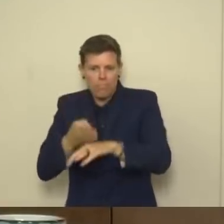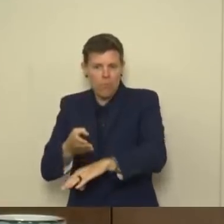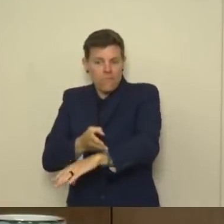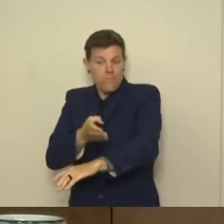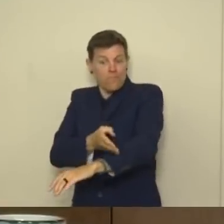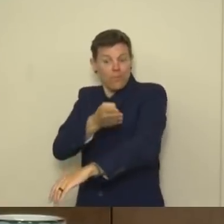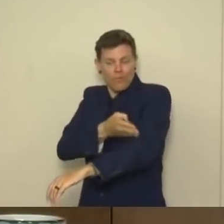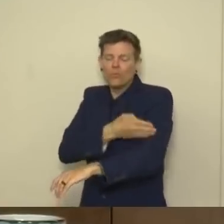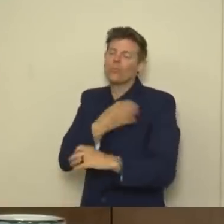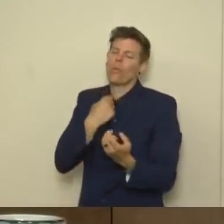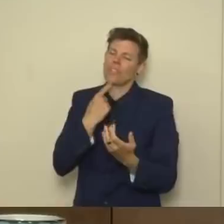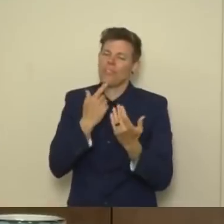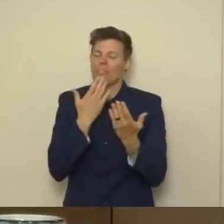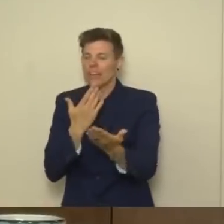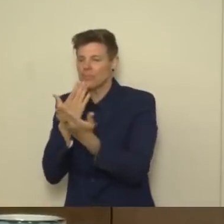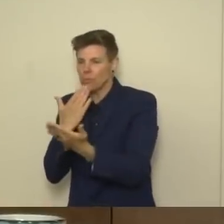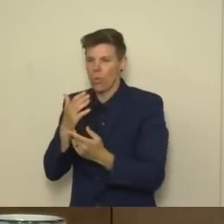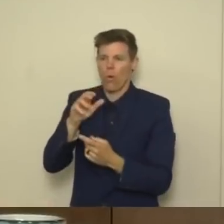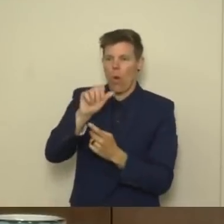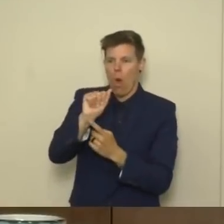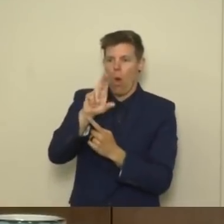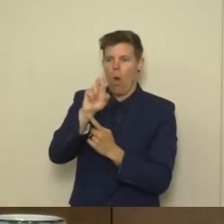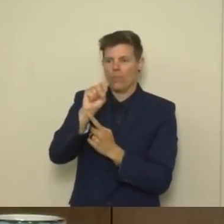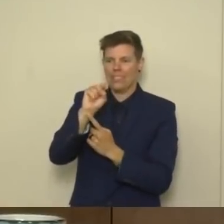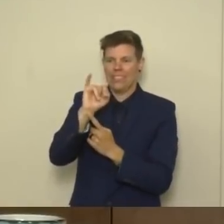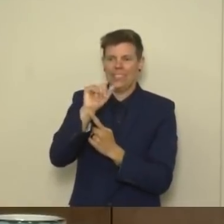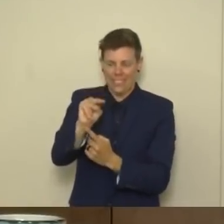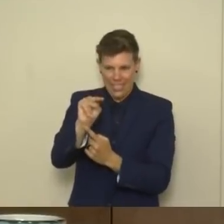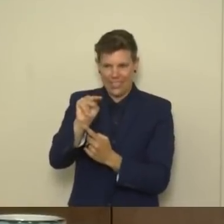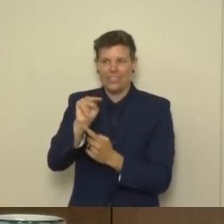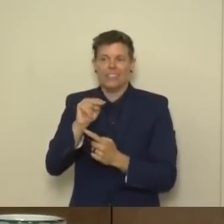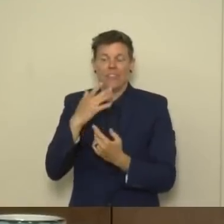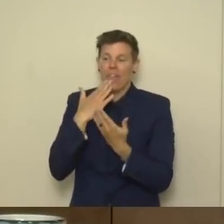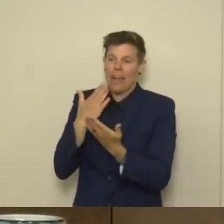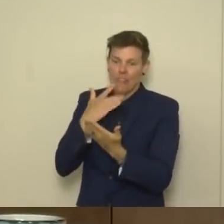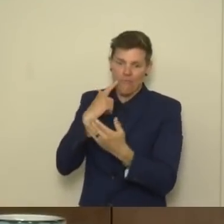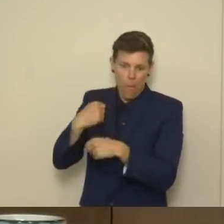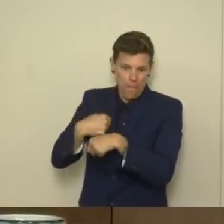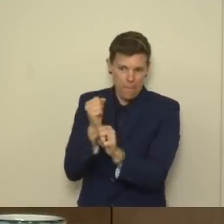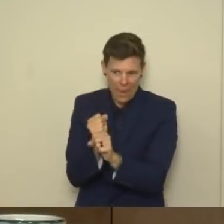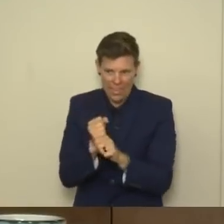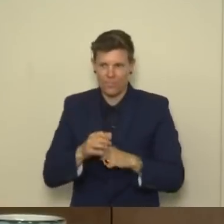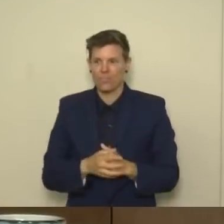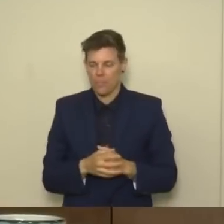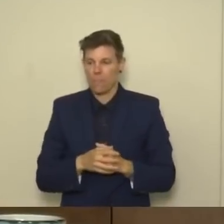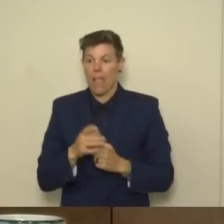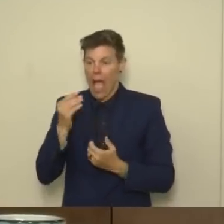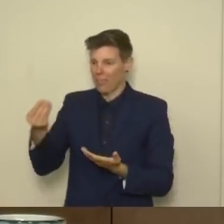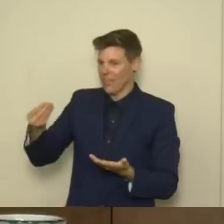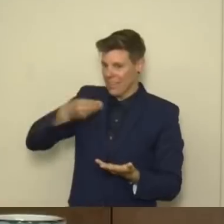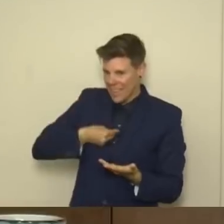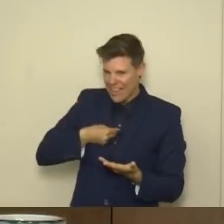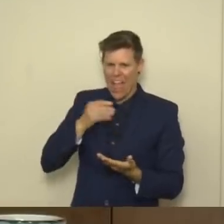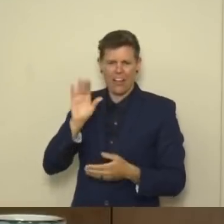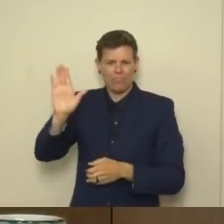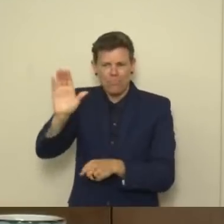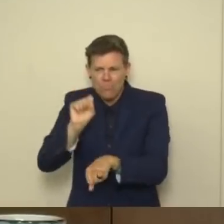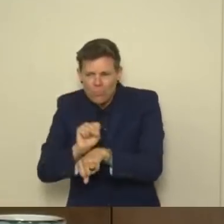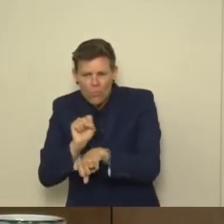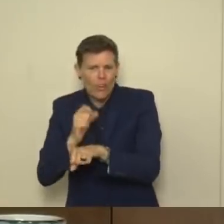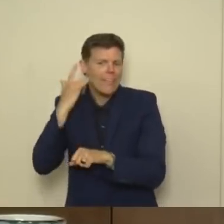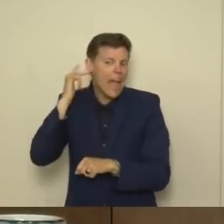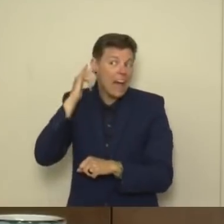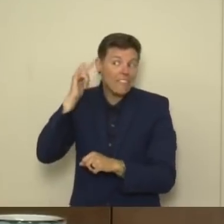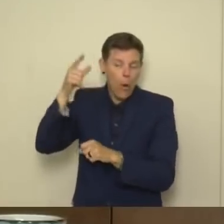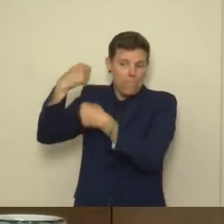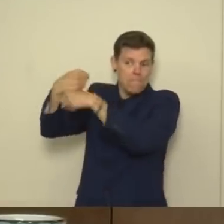So, August, thank you very much for sending me these. Thank you for working hard in California. Thank you for demonstrating the best